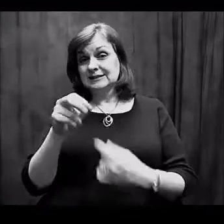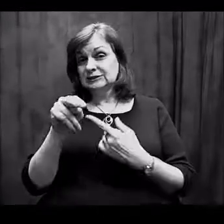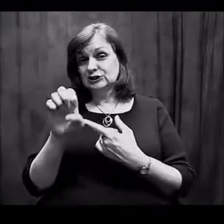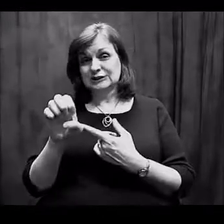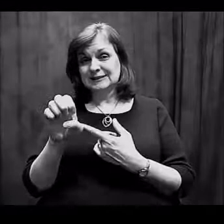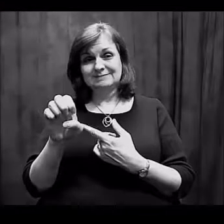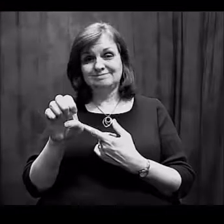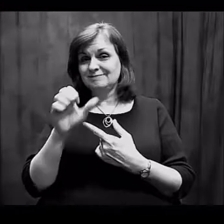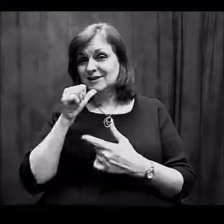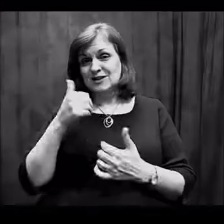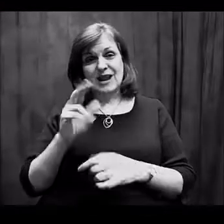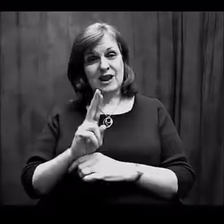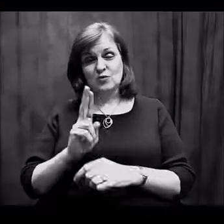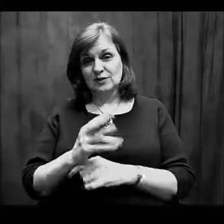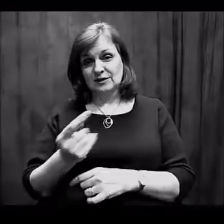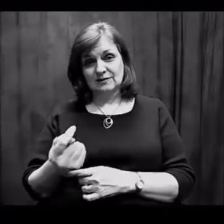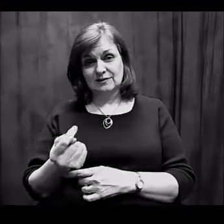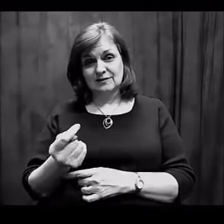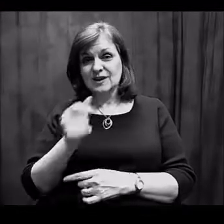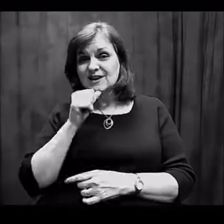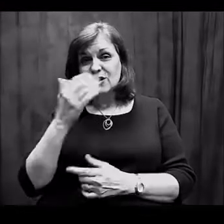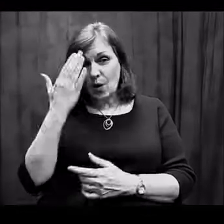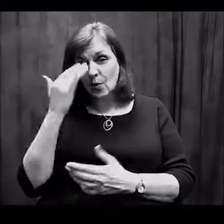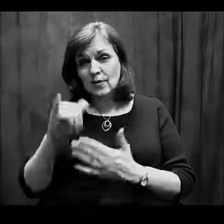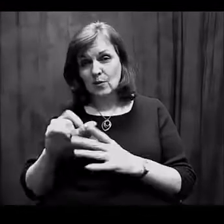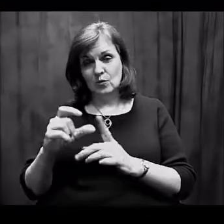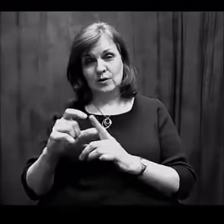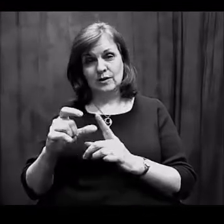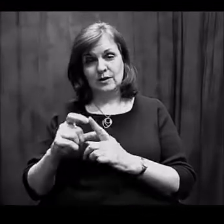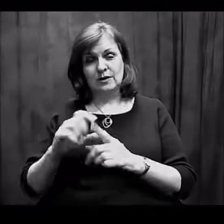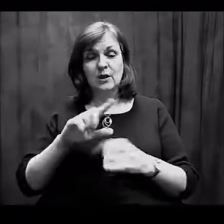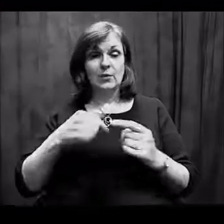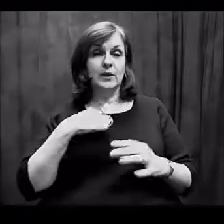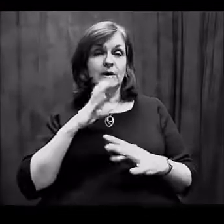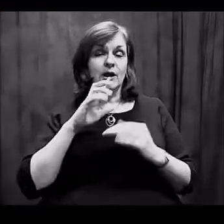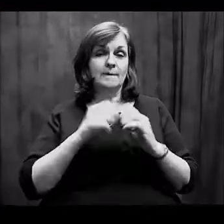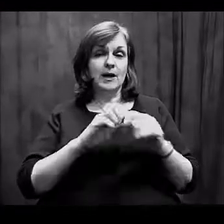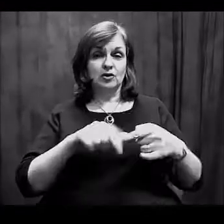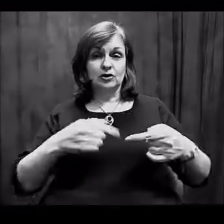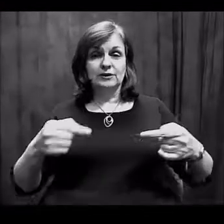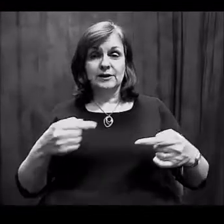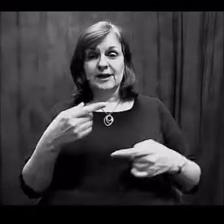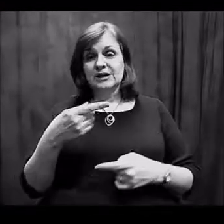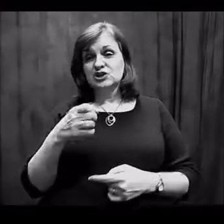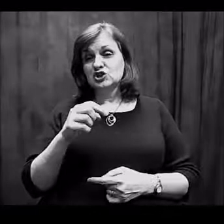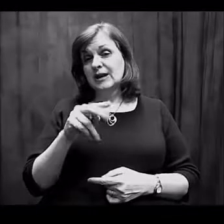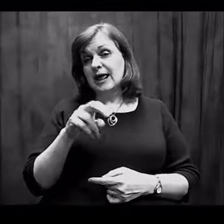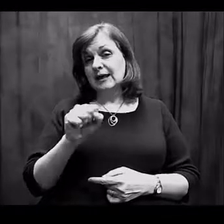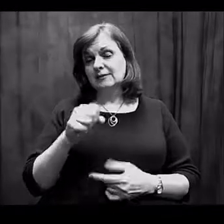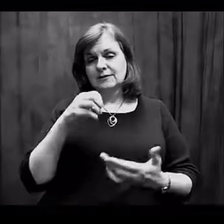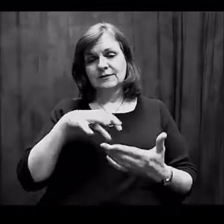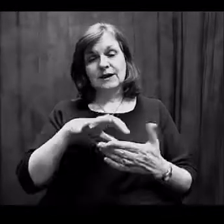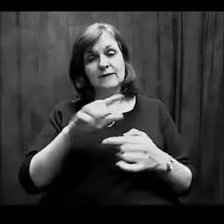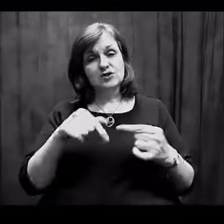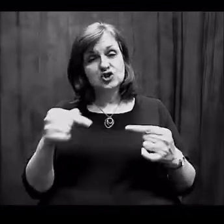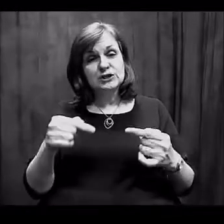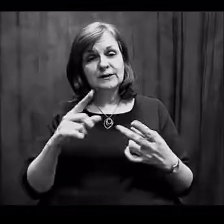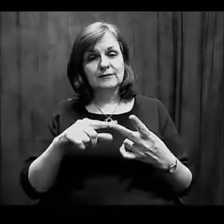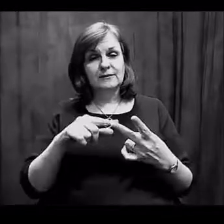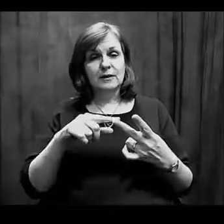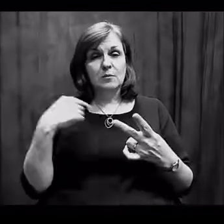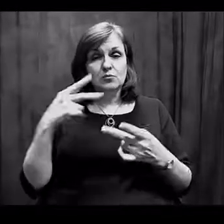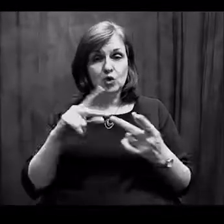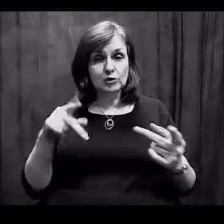mid-1800s, the word gene didn't exist. So when we talk genetics today, or the study